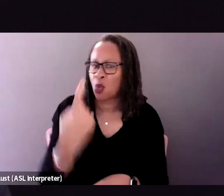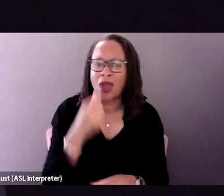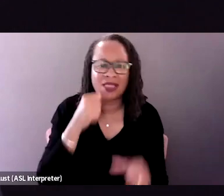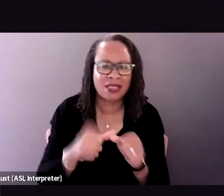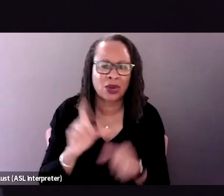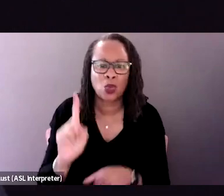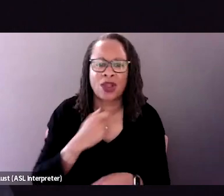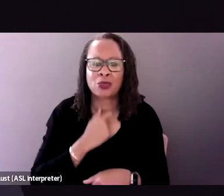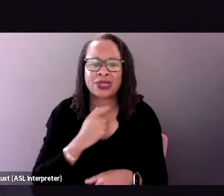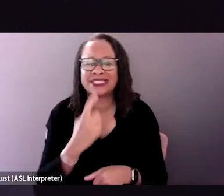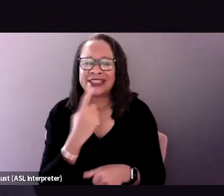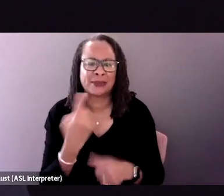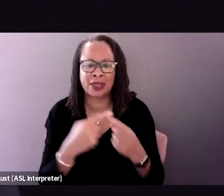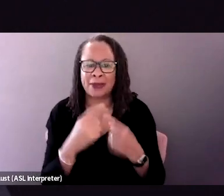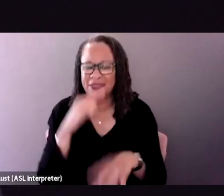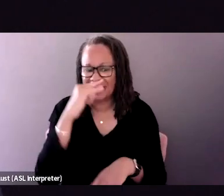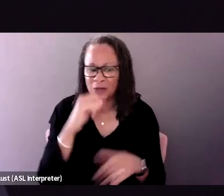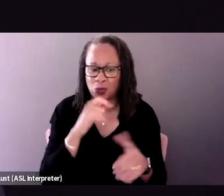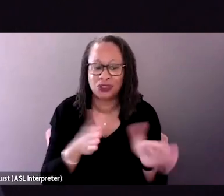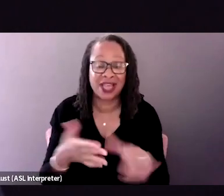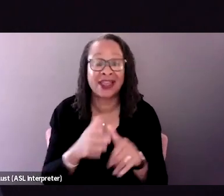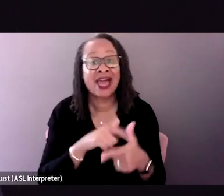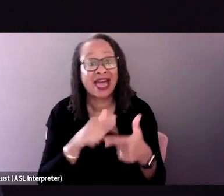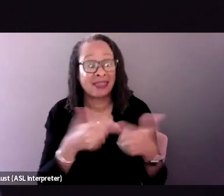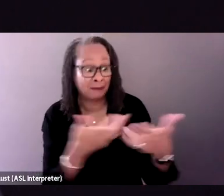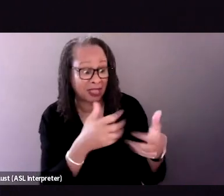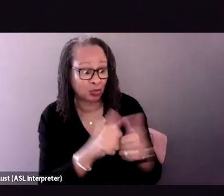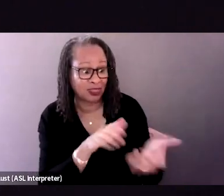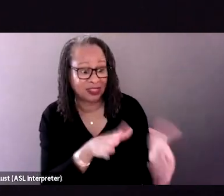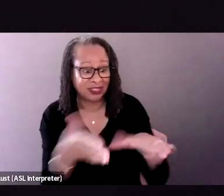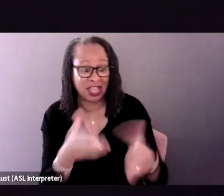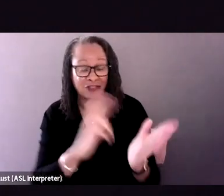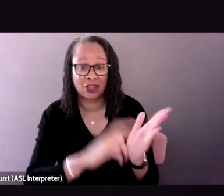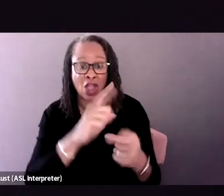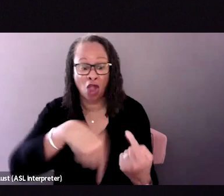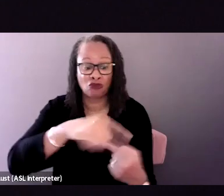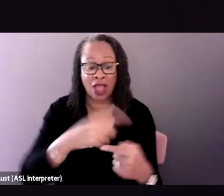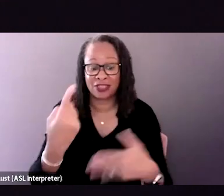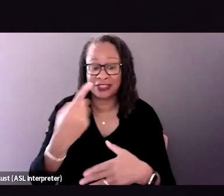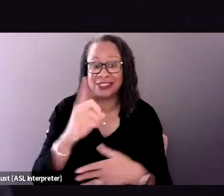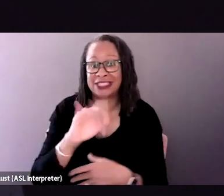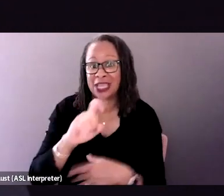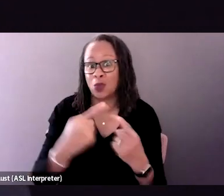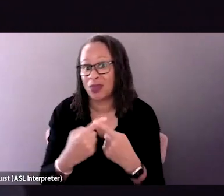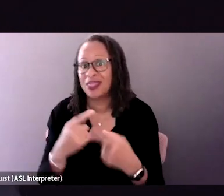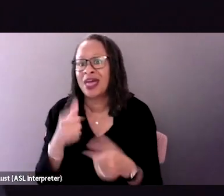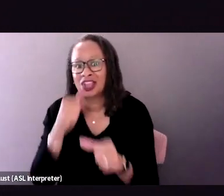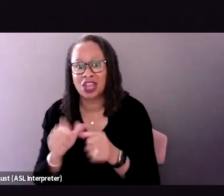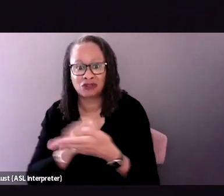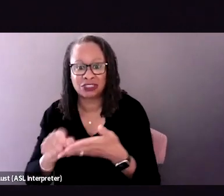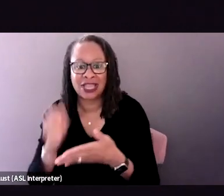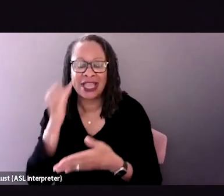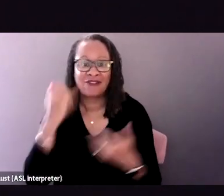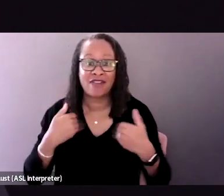kid who died. And then you're trying to find the death record that matches around the date when that letter was written to see if there was a body and